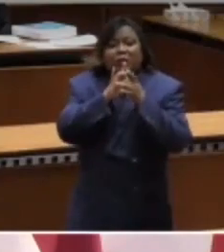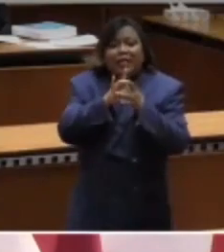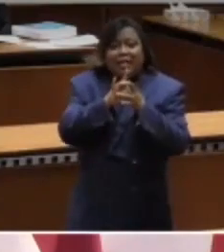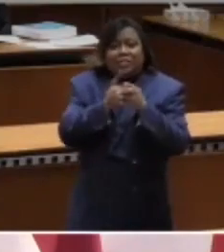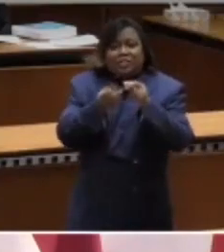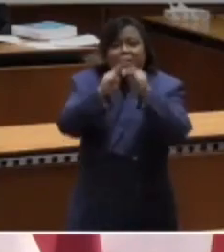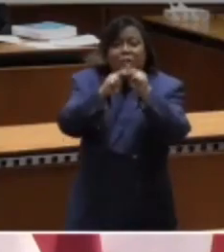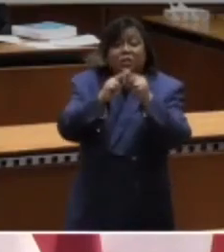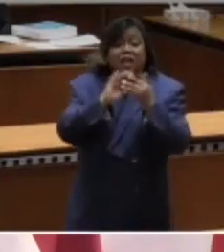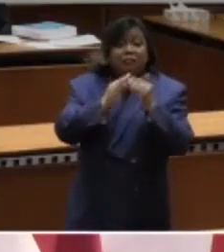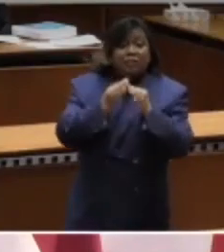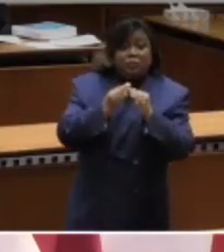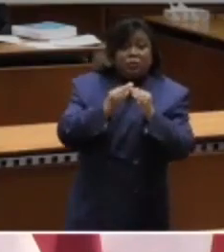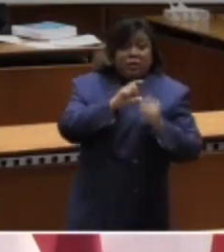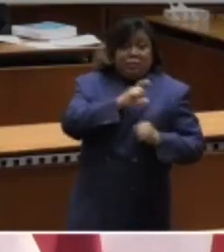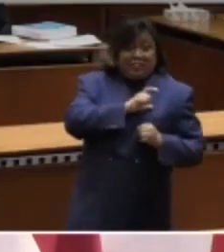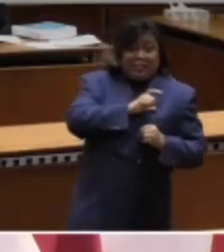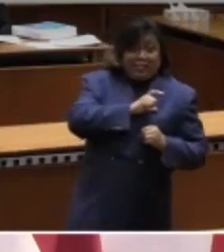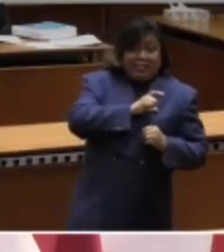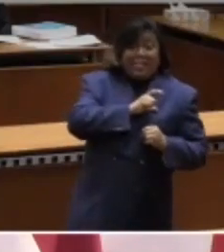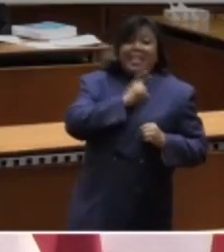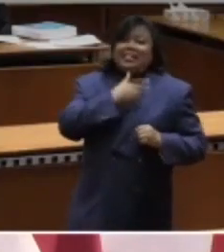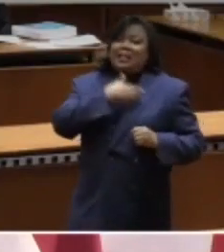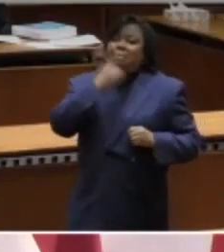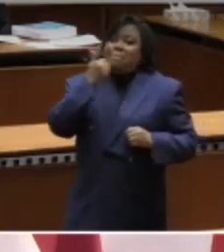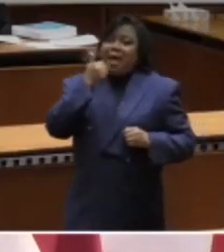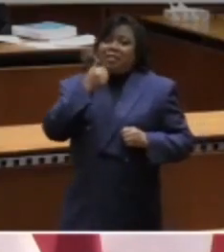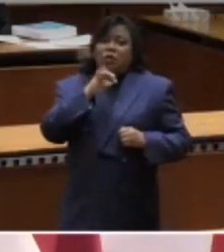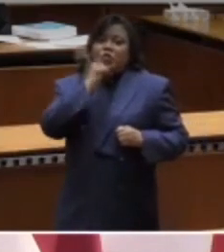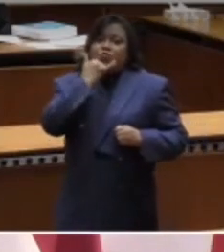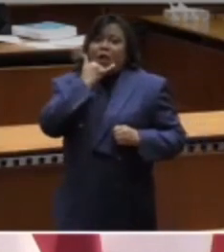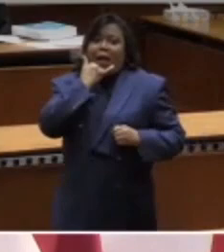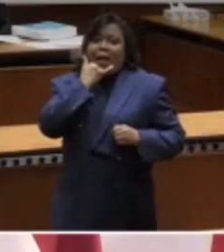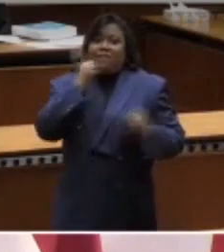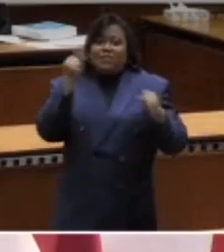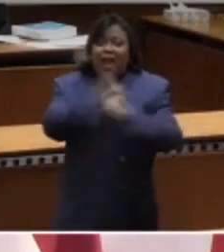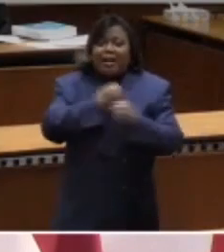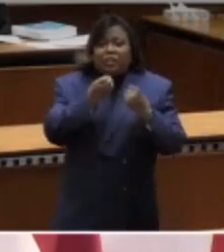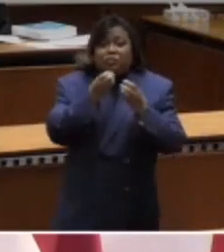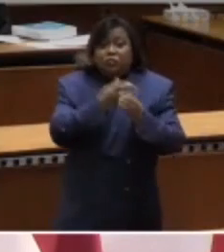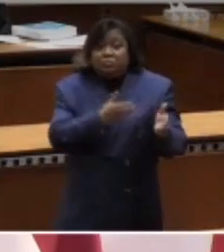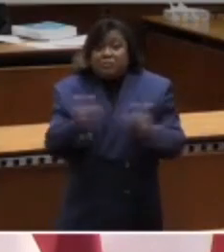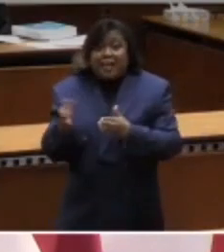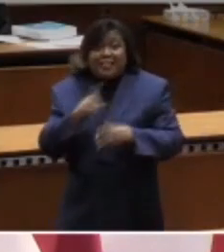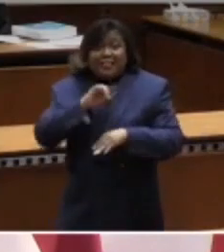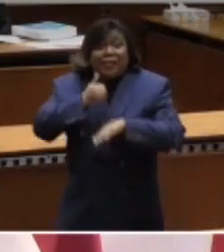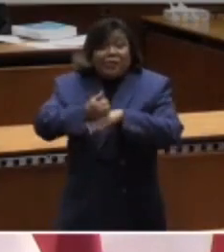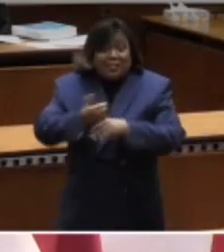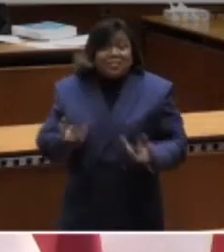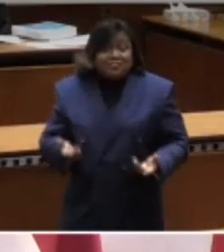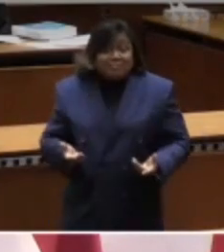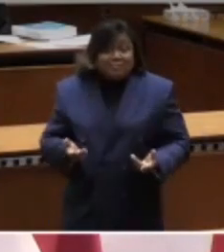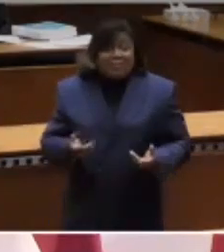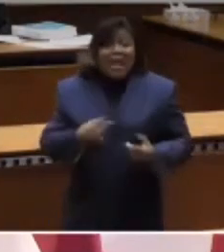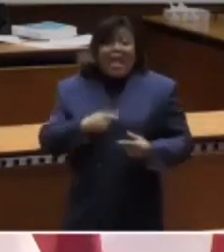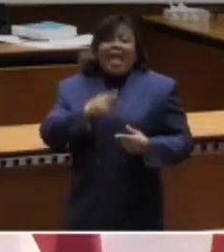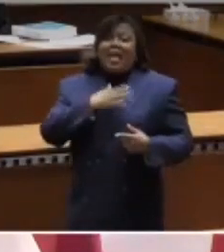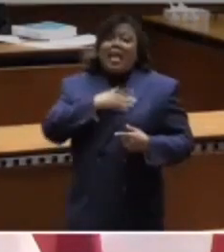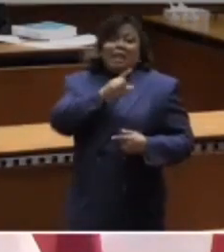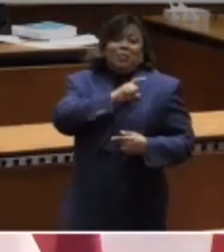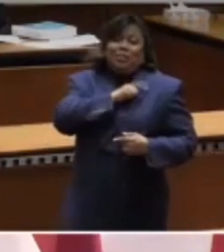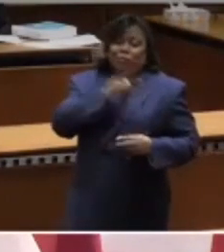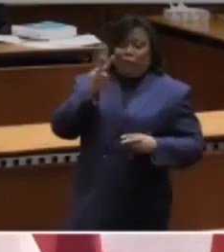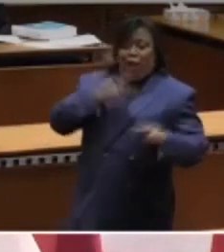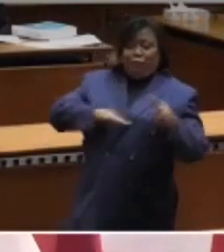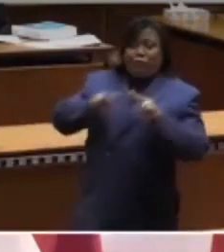relationship building of community policing is the best crime fighting strategy there is. And if police are not